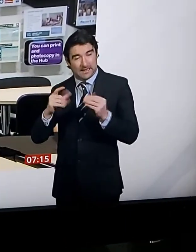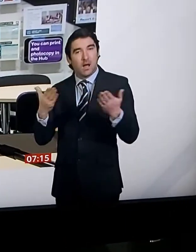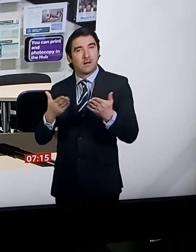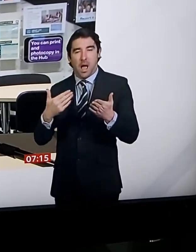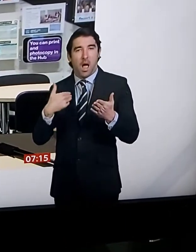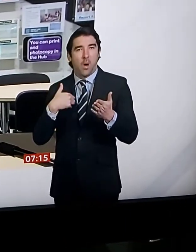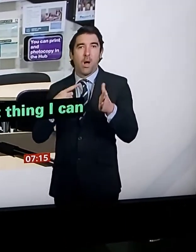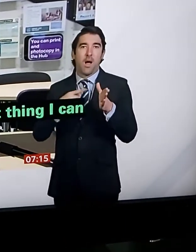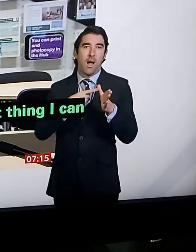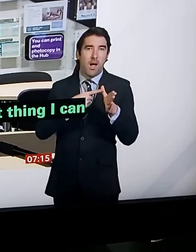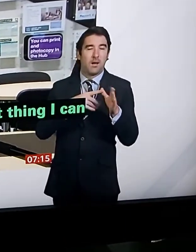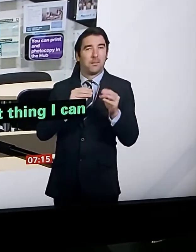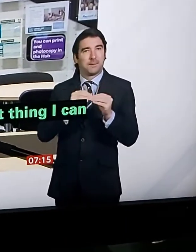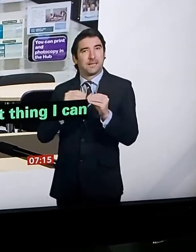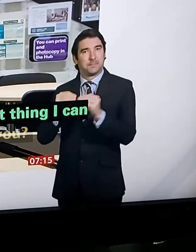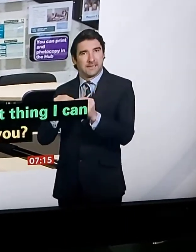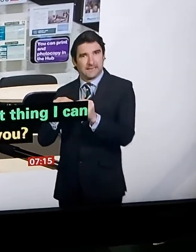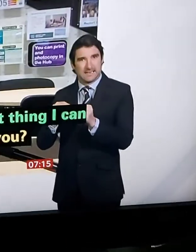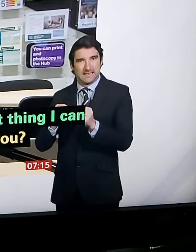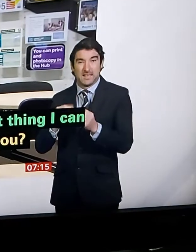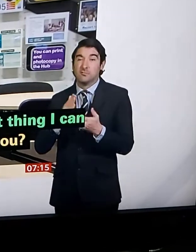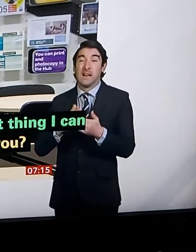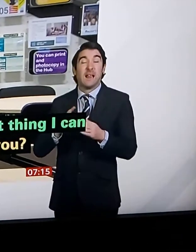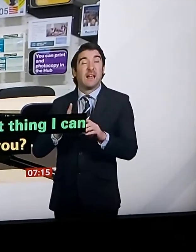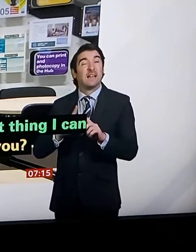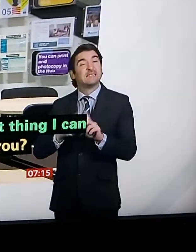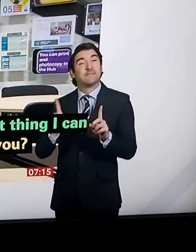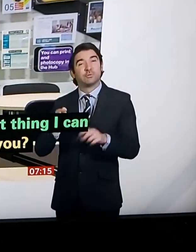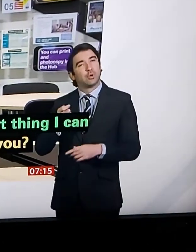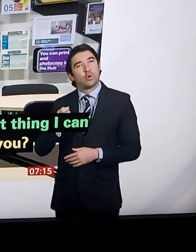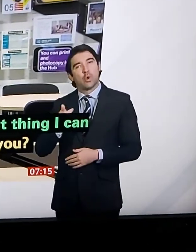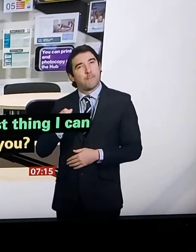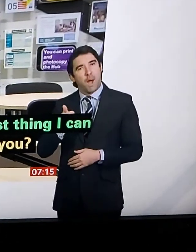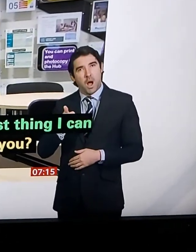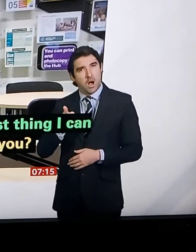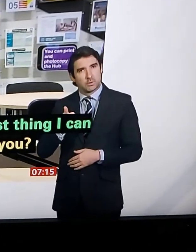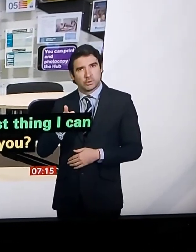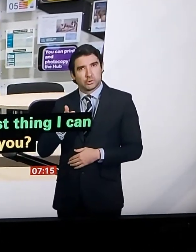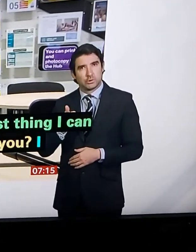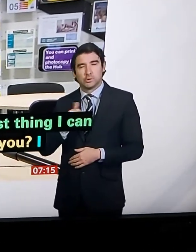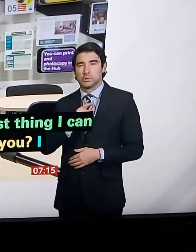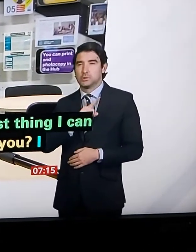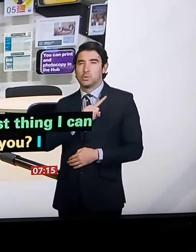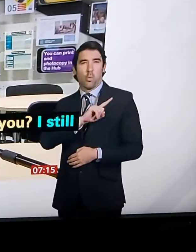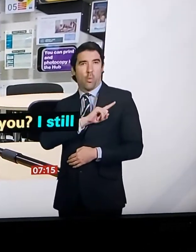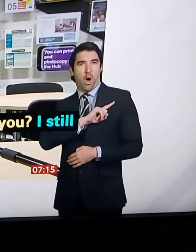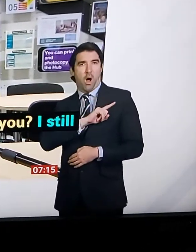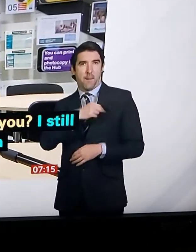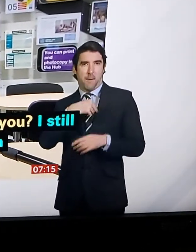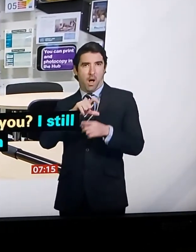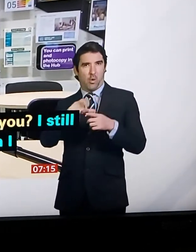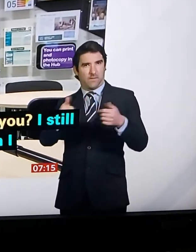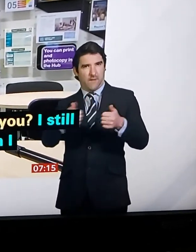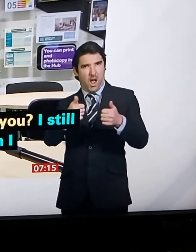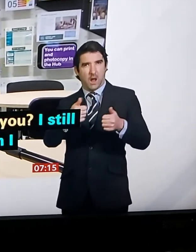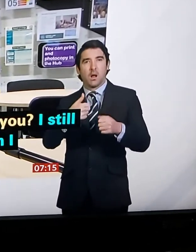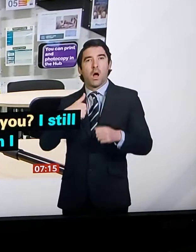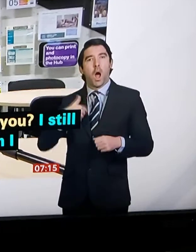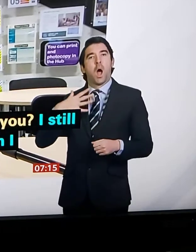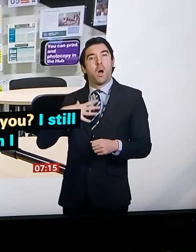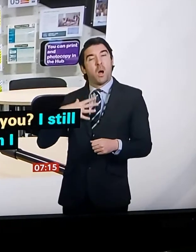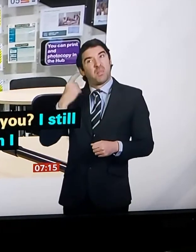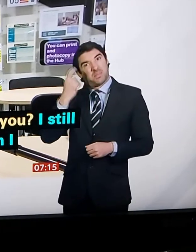want to do in the future, as I still got into my foundation I did beforehand. However, I'm thinking of repeating the year in order to get an A in arts, as I don't think that I deserve a B, and I feel like had we been able to